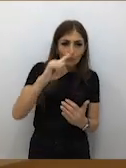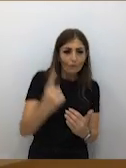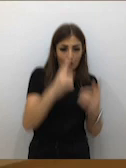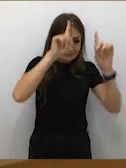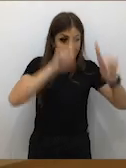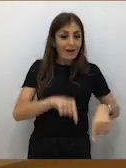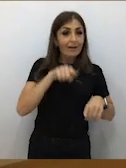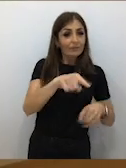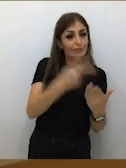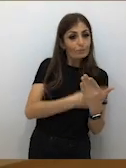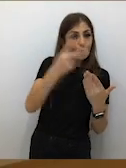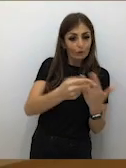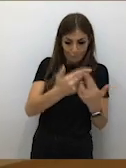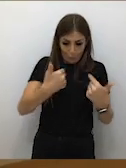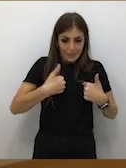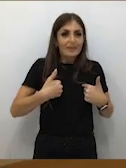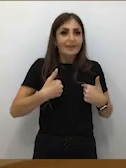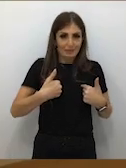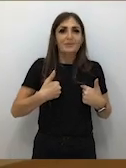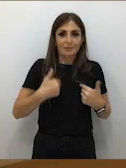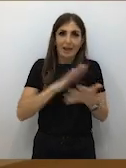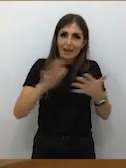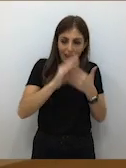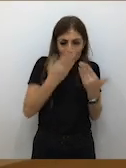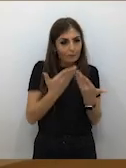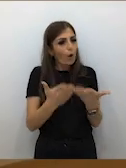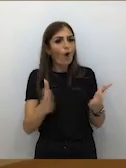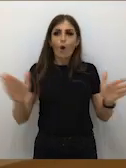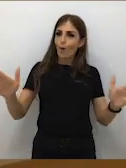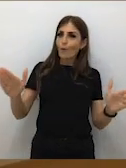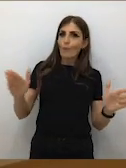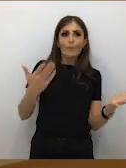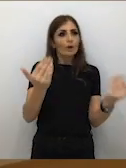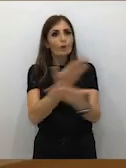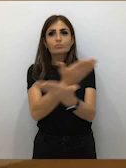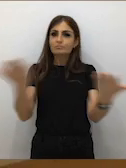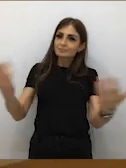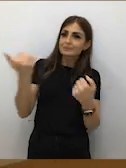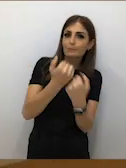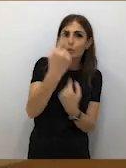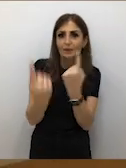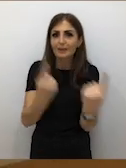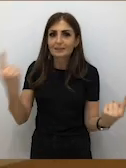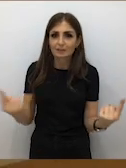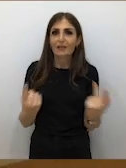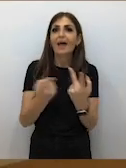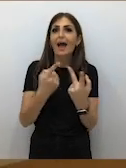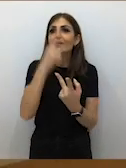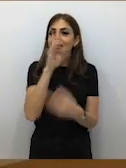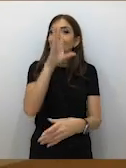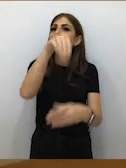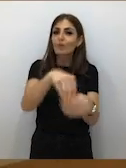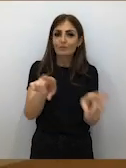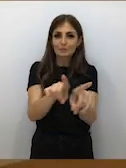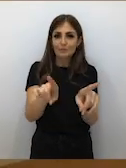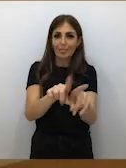recognize who first built the door that enabled you to walk through and to keep that door propped wide open as you walk through it so